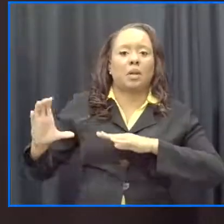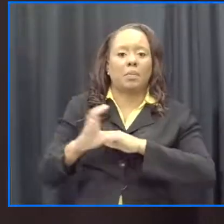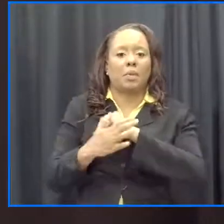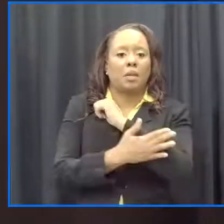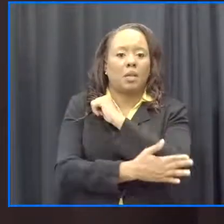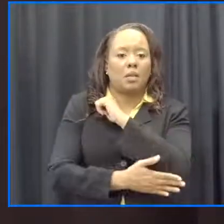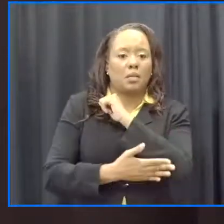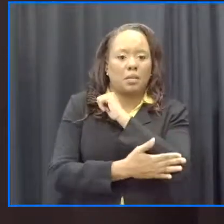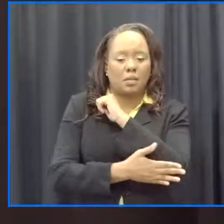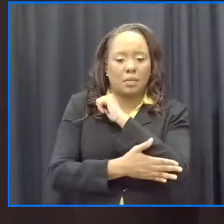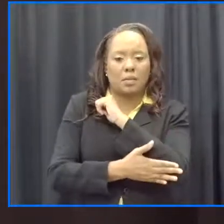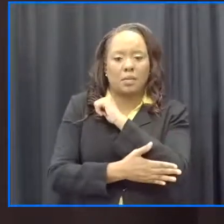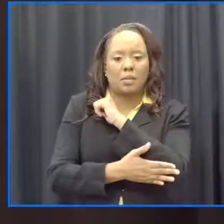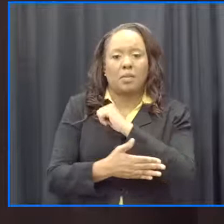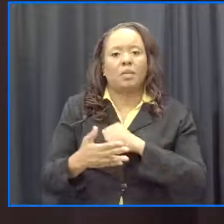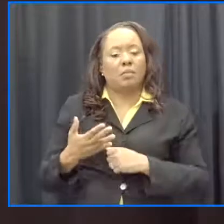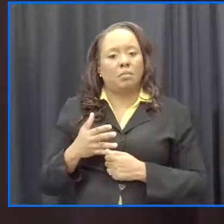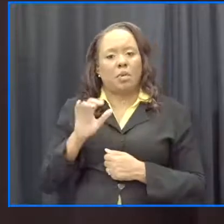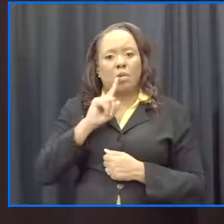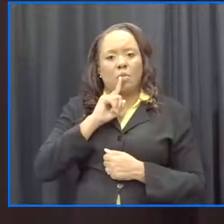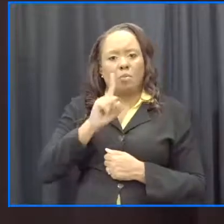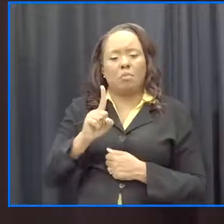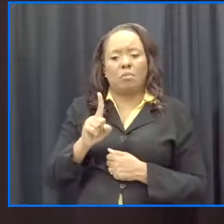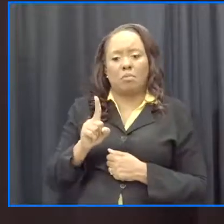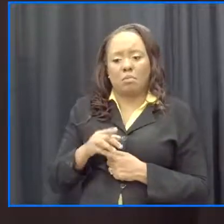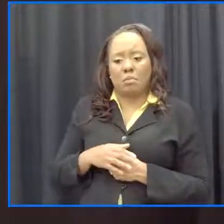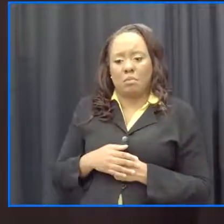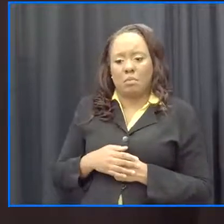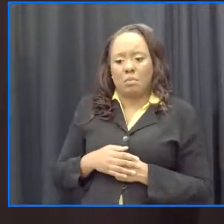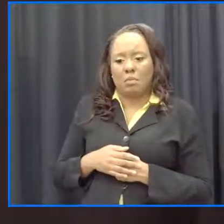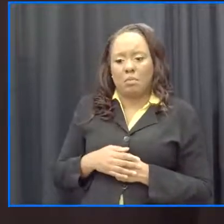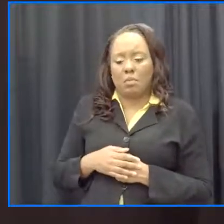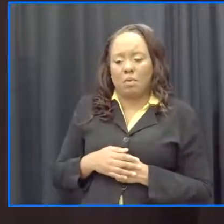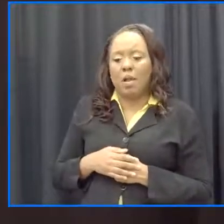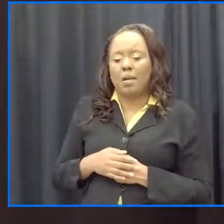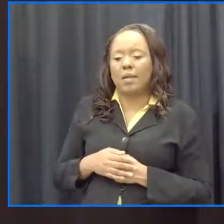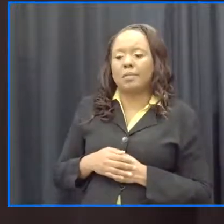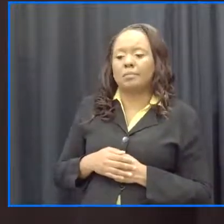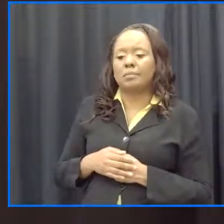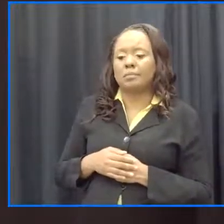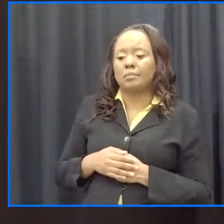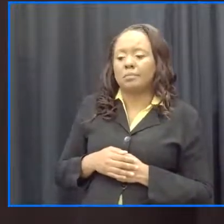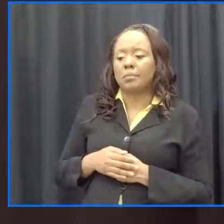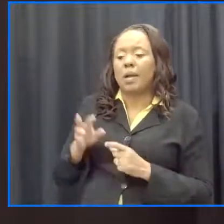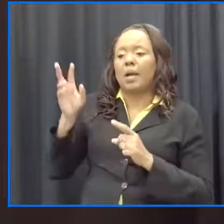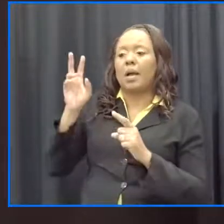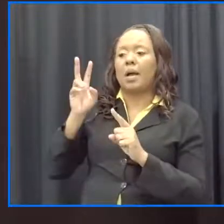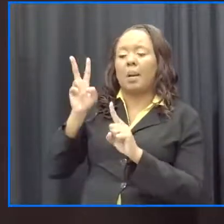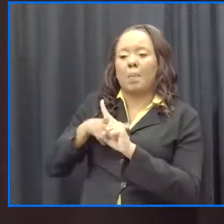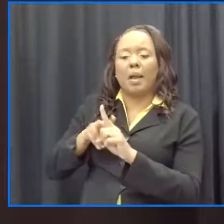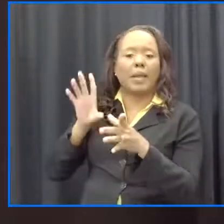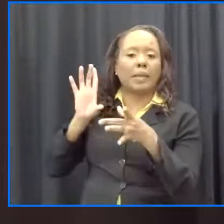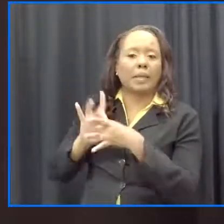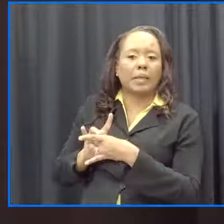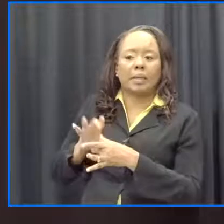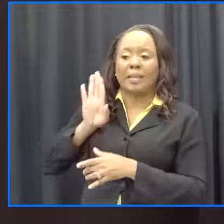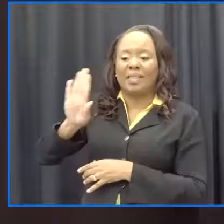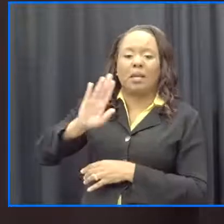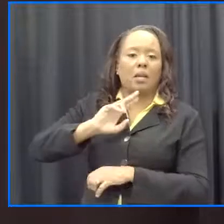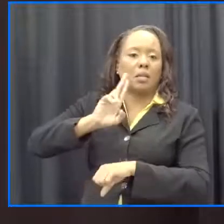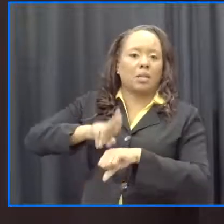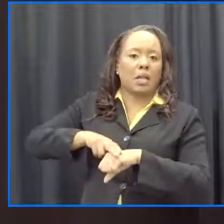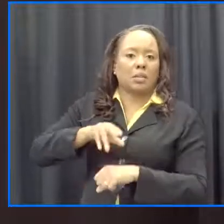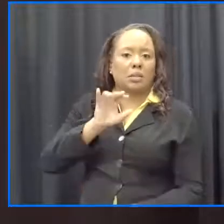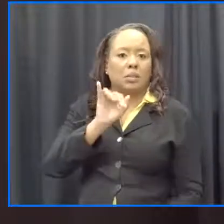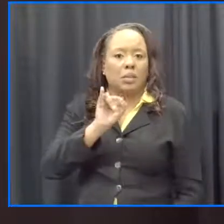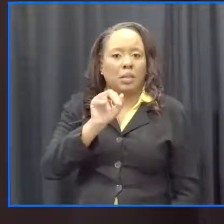to expressly pay regard to international instruments to which that country has acceded, and the recognition of what has